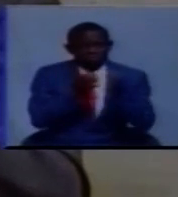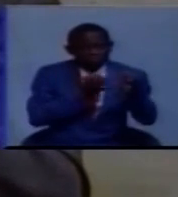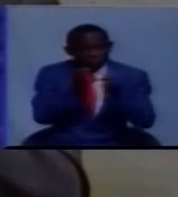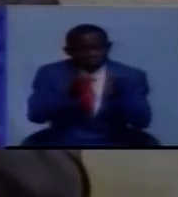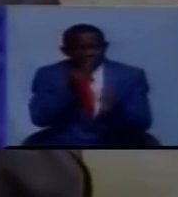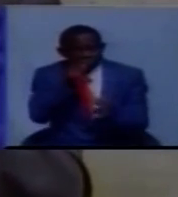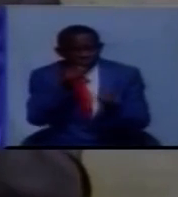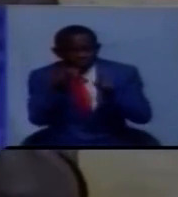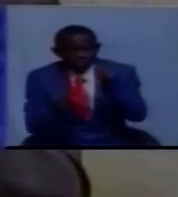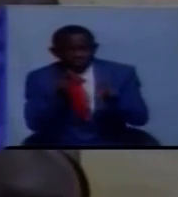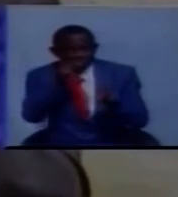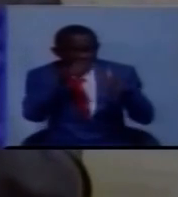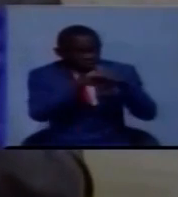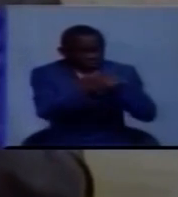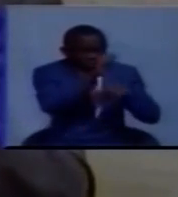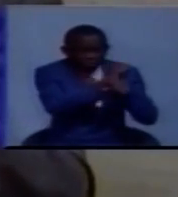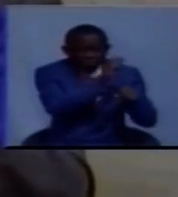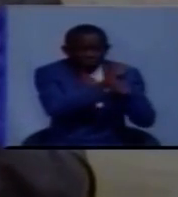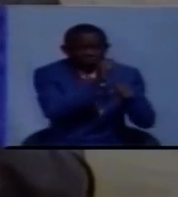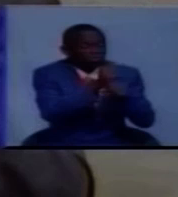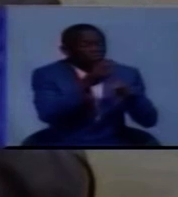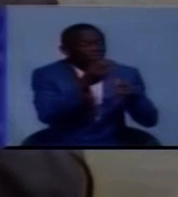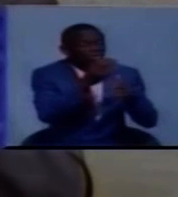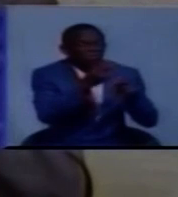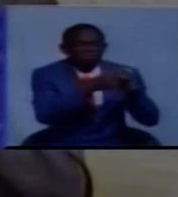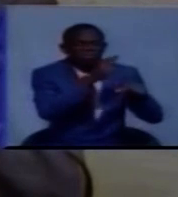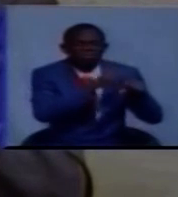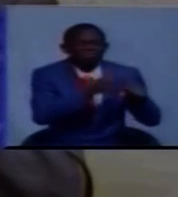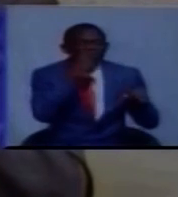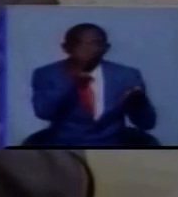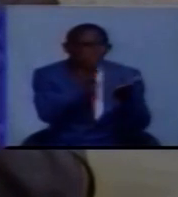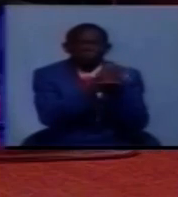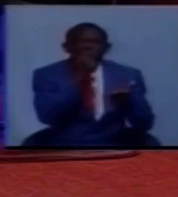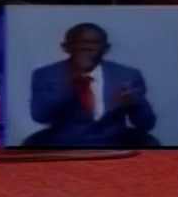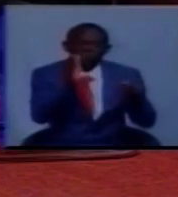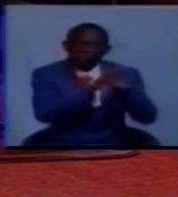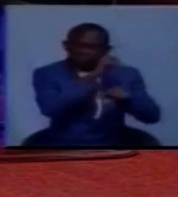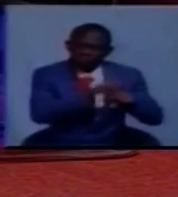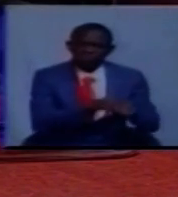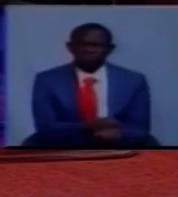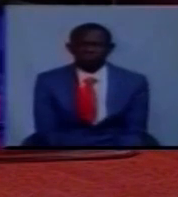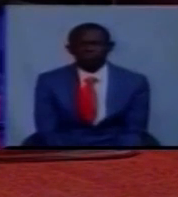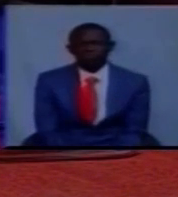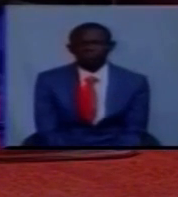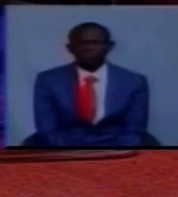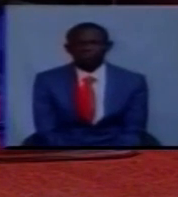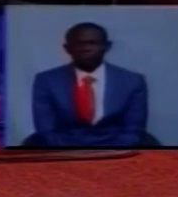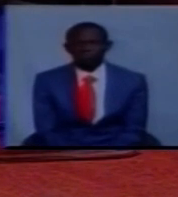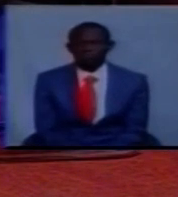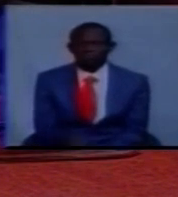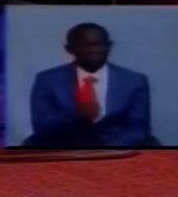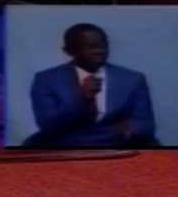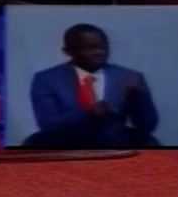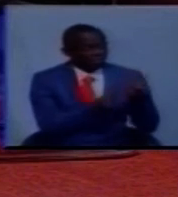of a permanent nature, then you should be considered for permanent employment. People will fear to speak out because they probably lose their job. They will lose